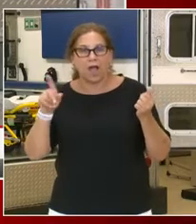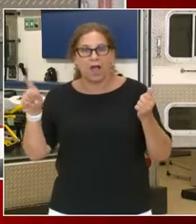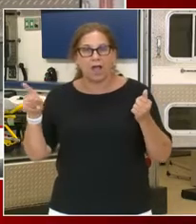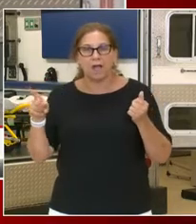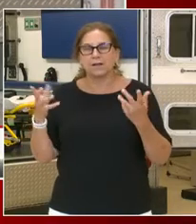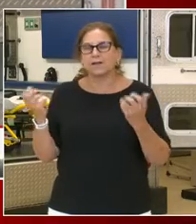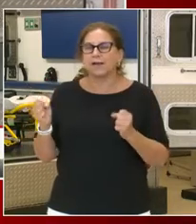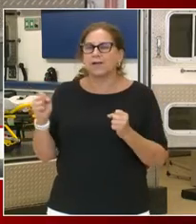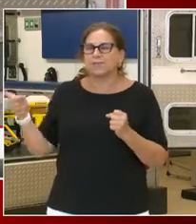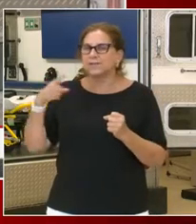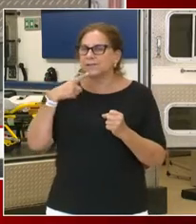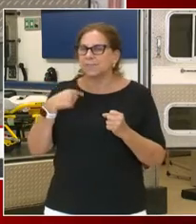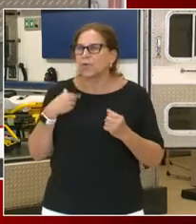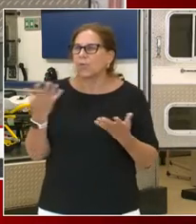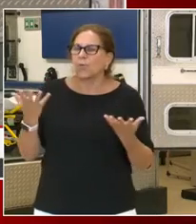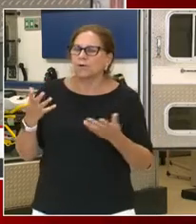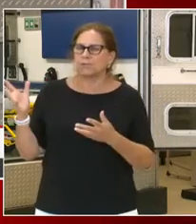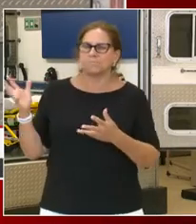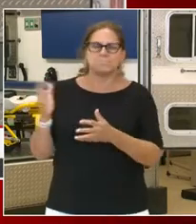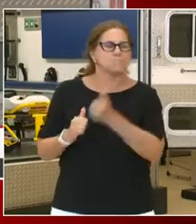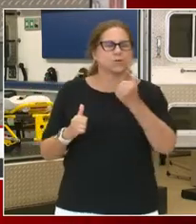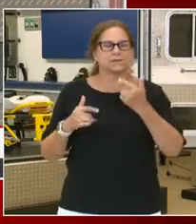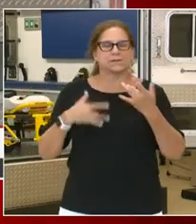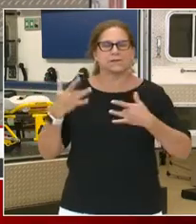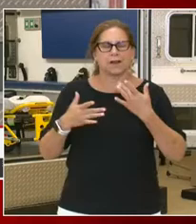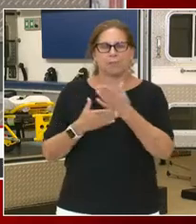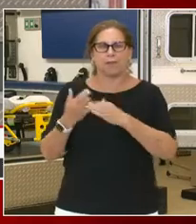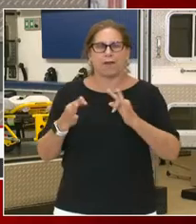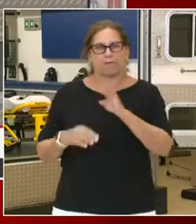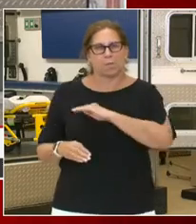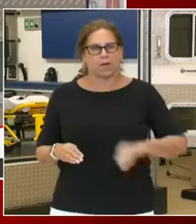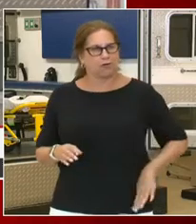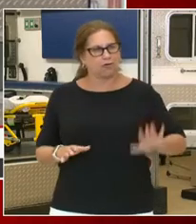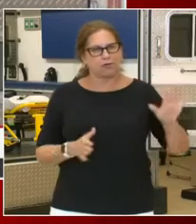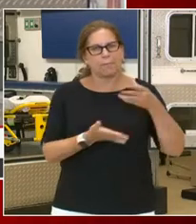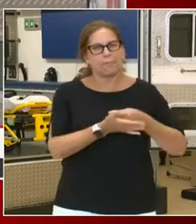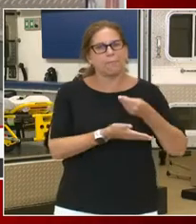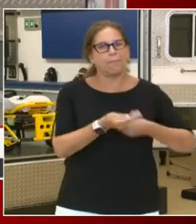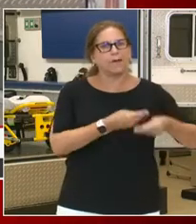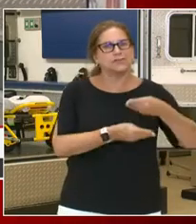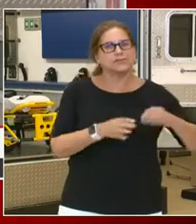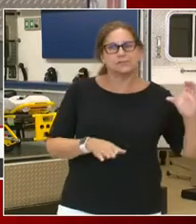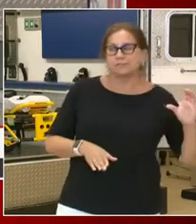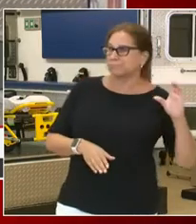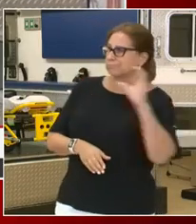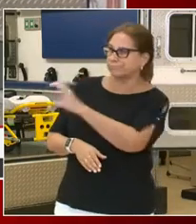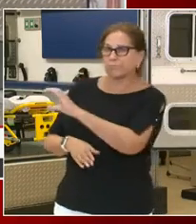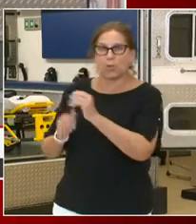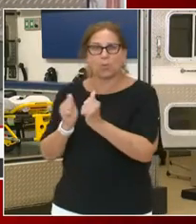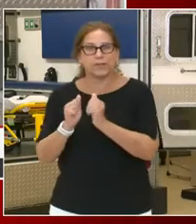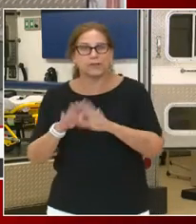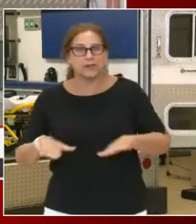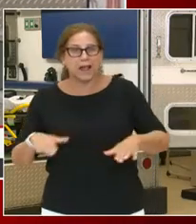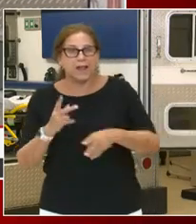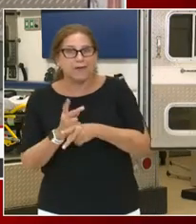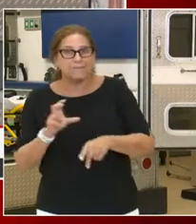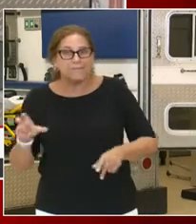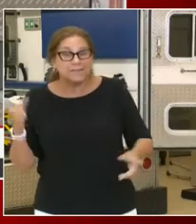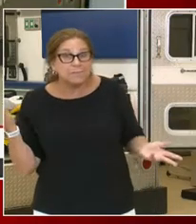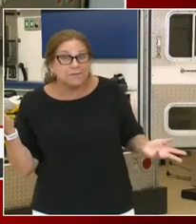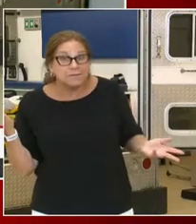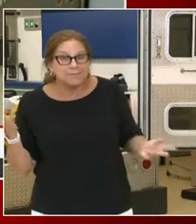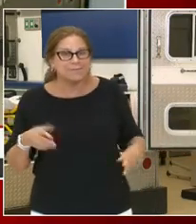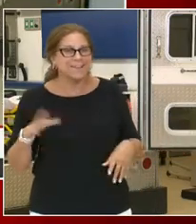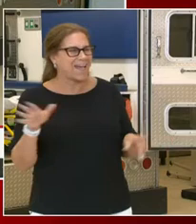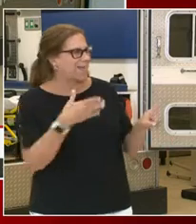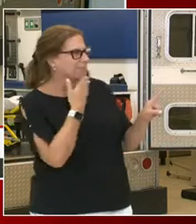with the mayor's budget investments in the education sector, and in particular with child care investments by the mayor? Thank you, Tomas. I think there's